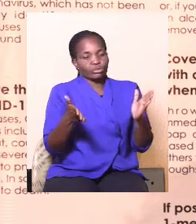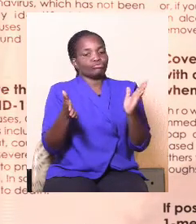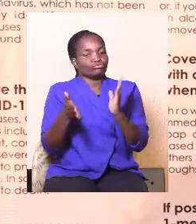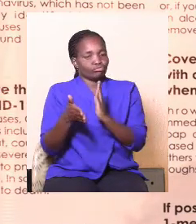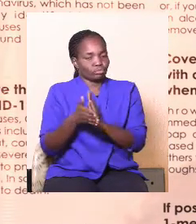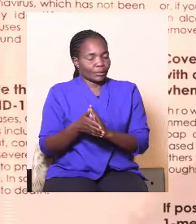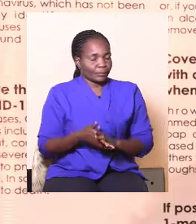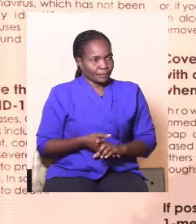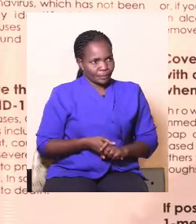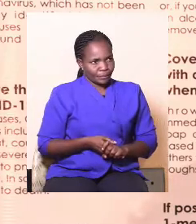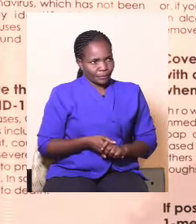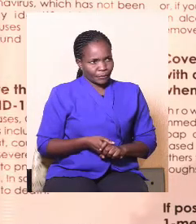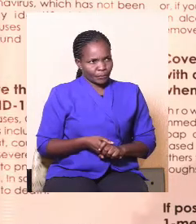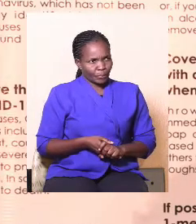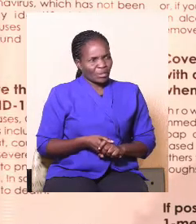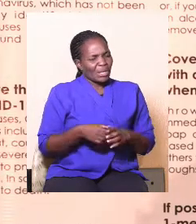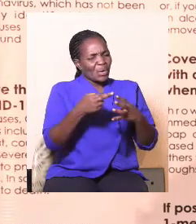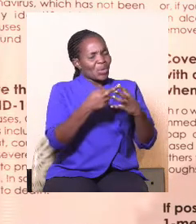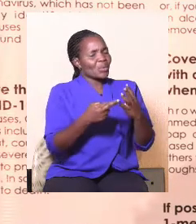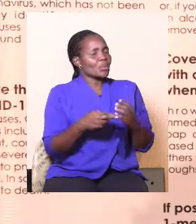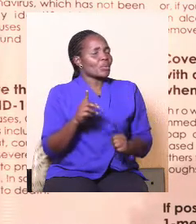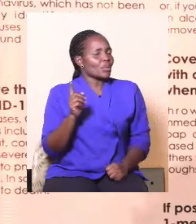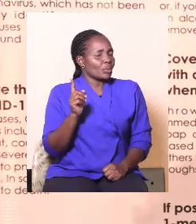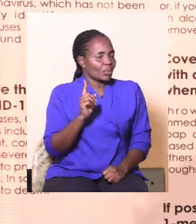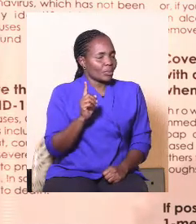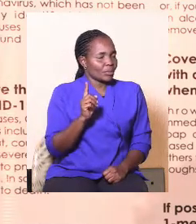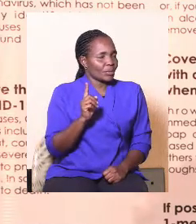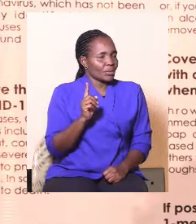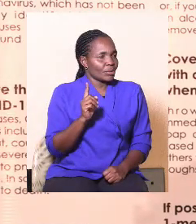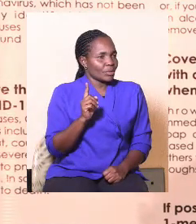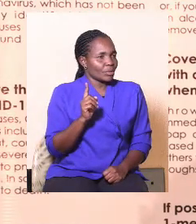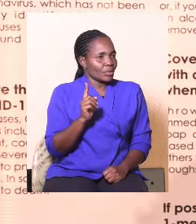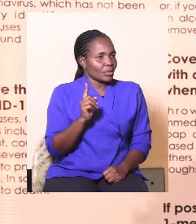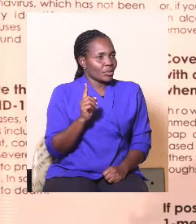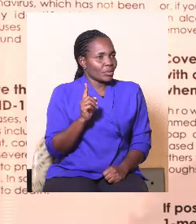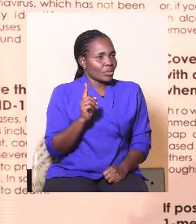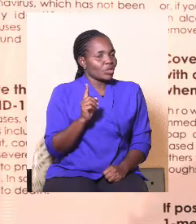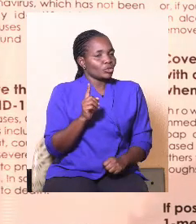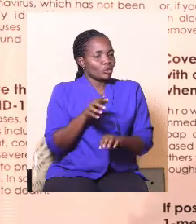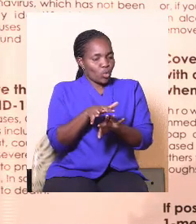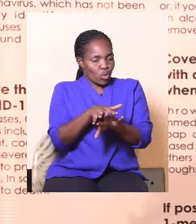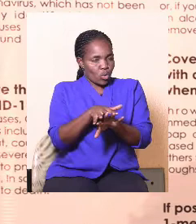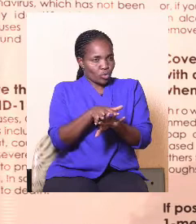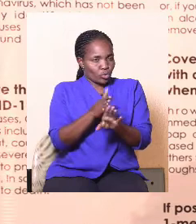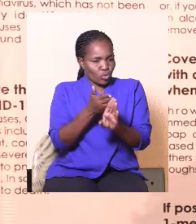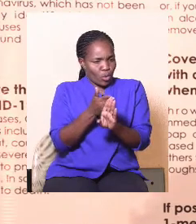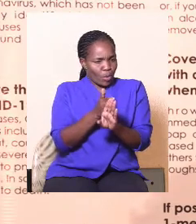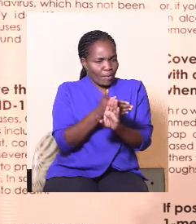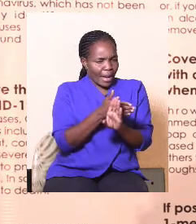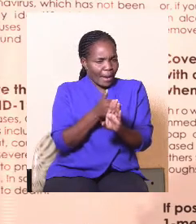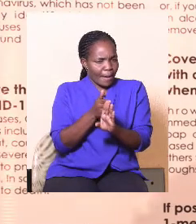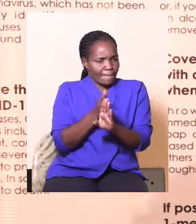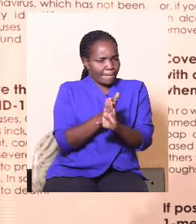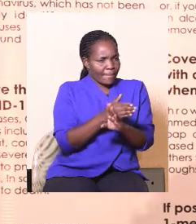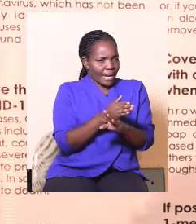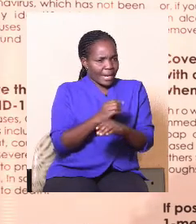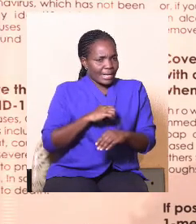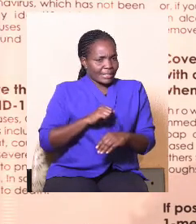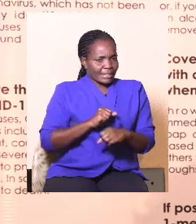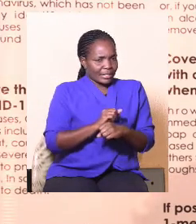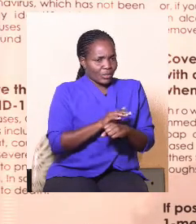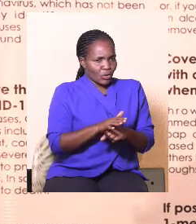reason for that was to limit the speed of transmission. Because if we don't limit the speed of